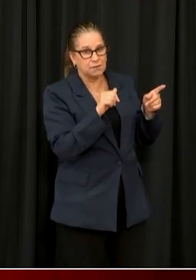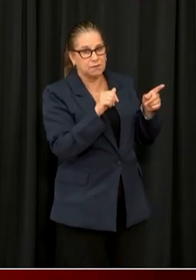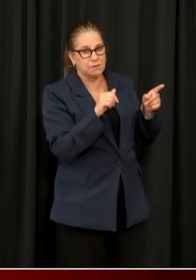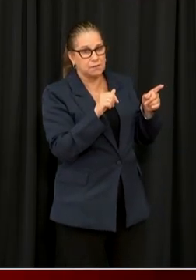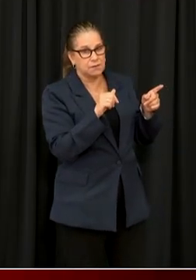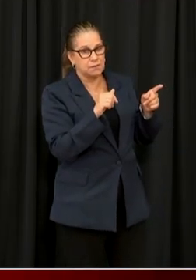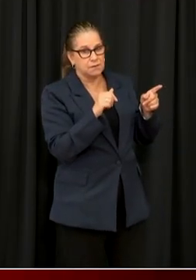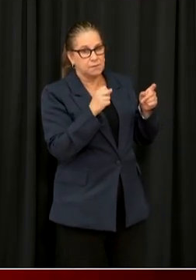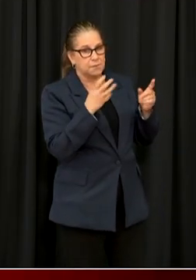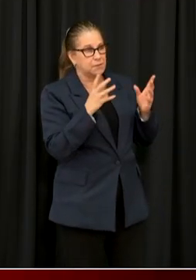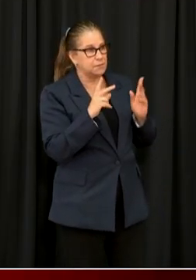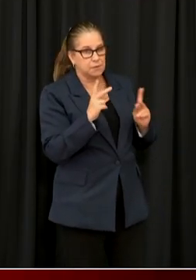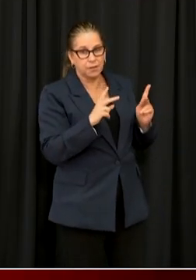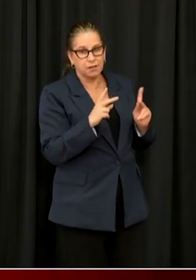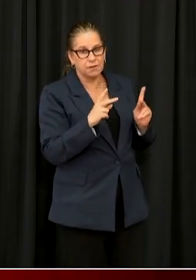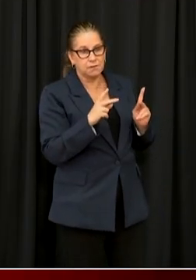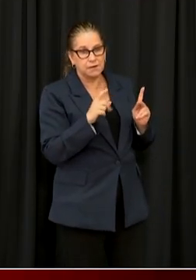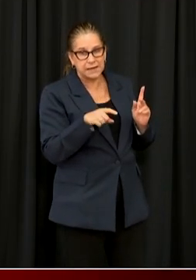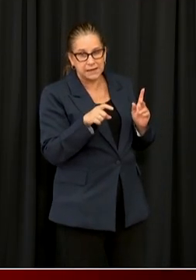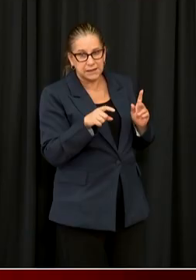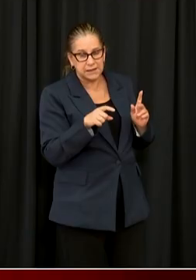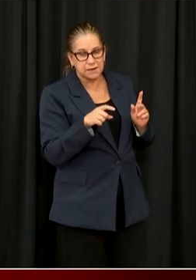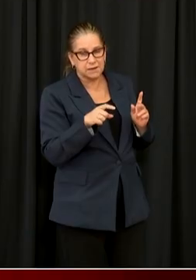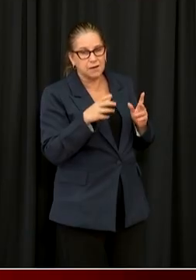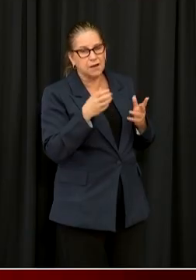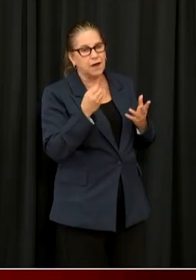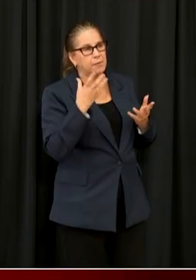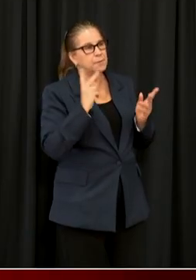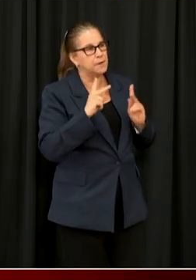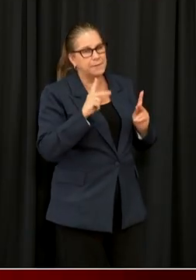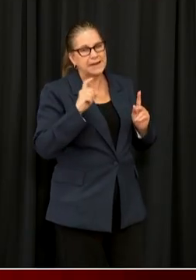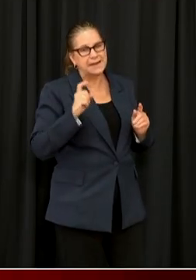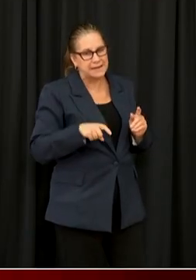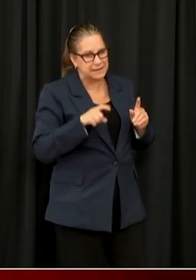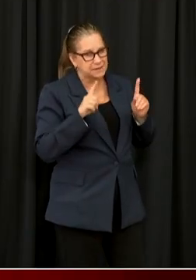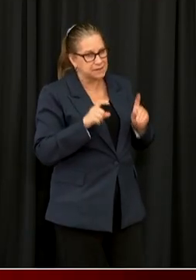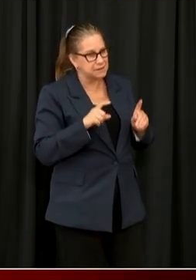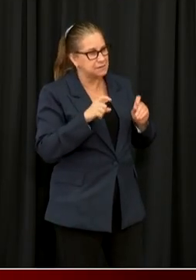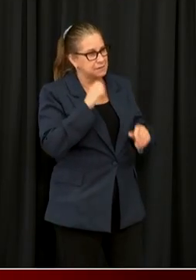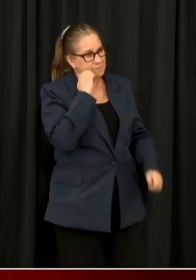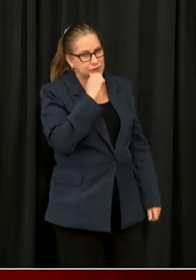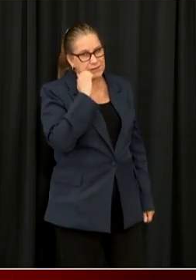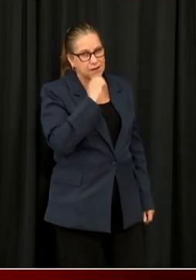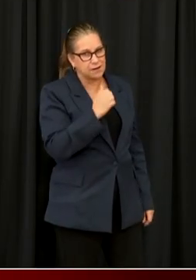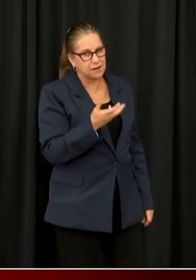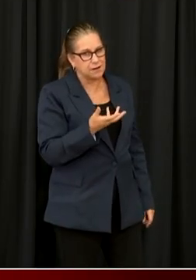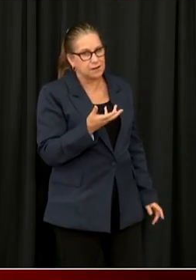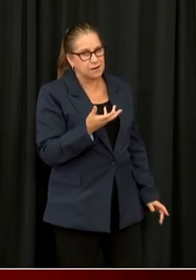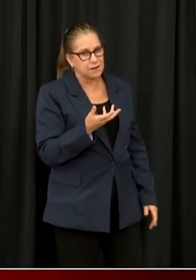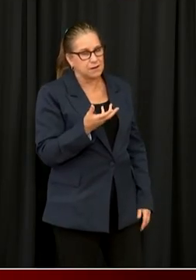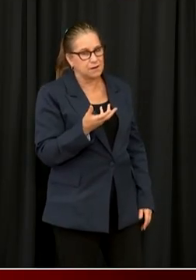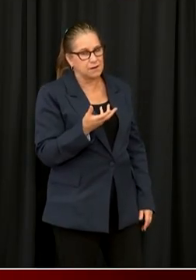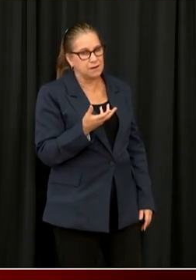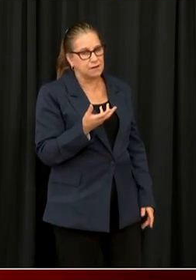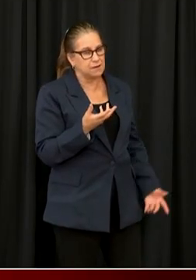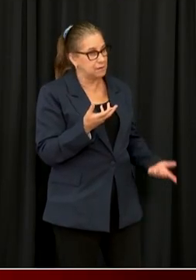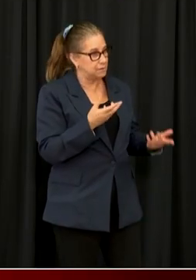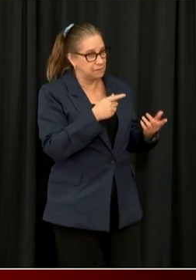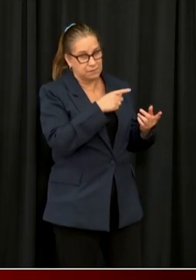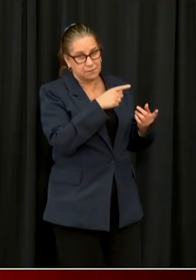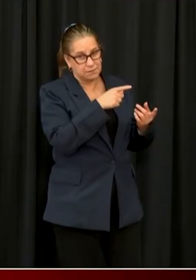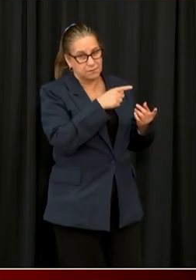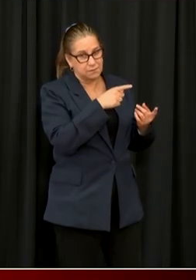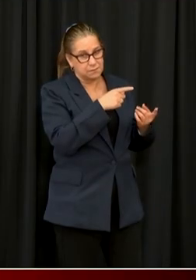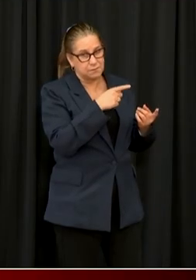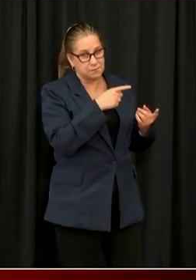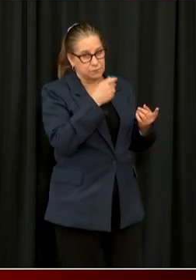Is that something? How many people need to be tested daily for that not to be an issue? Are you seeing that enough people are getting tested?